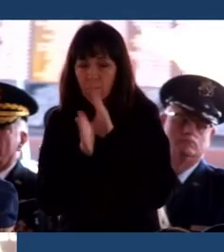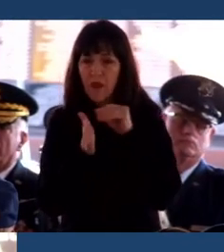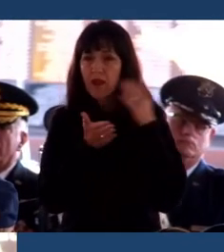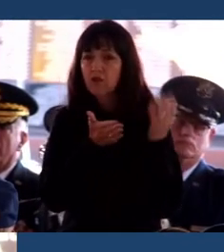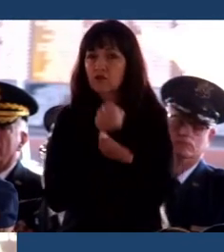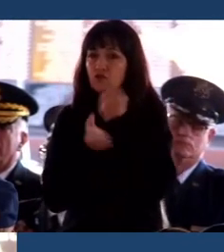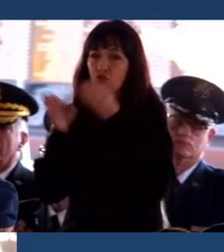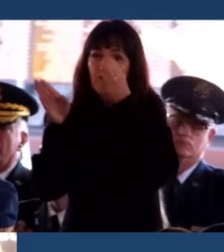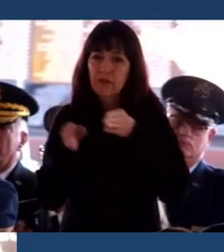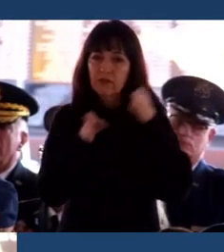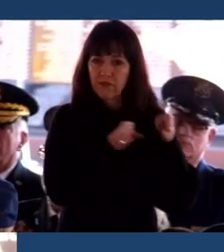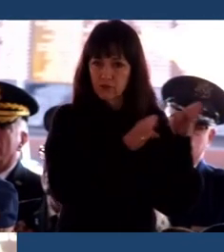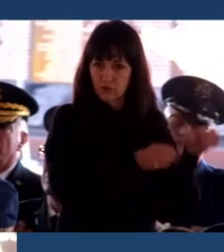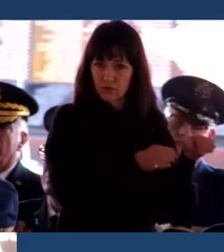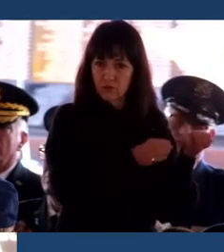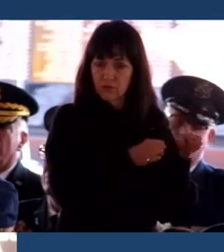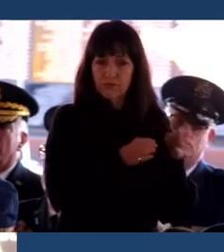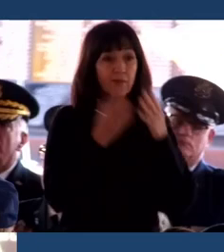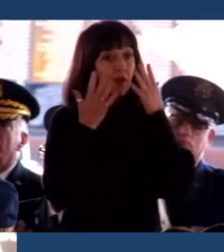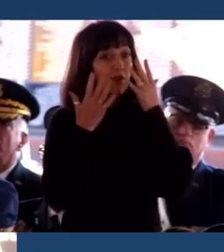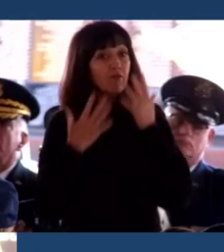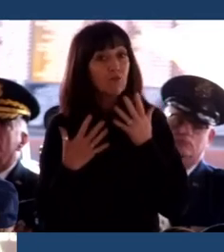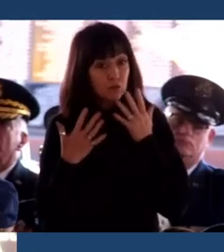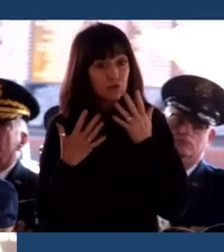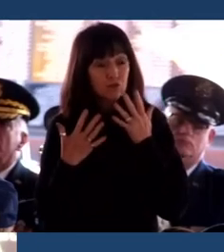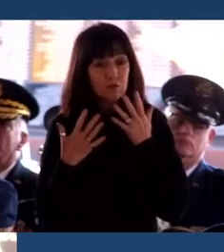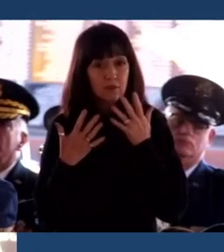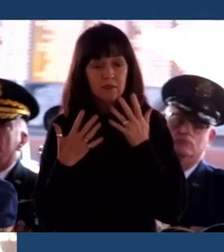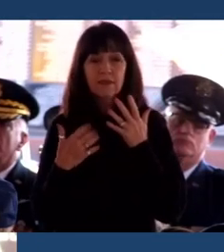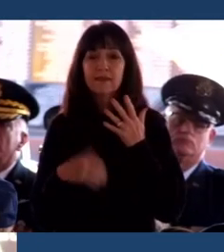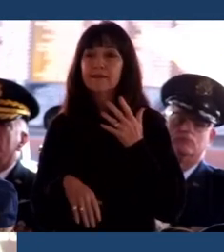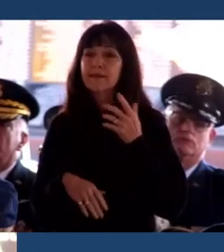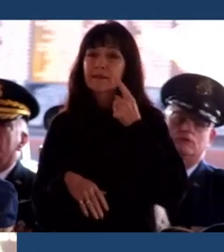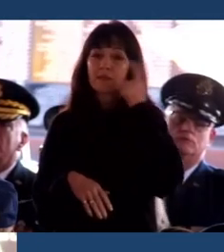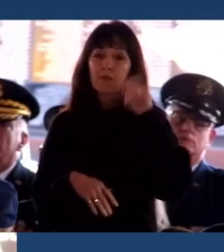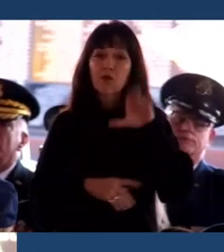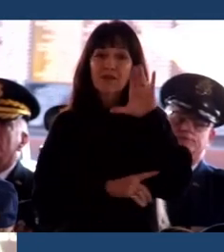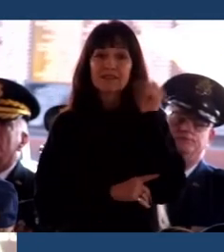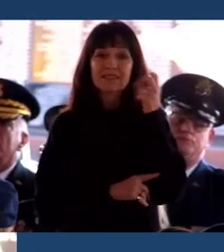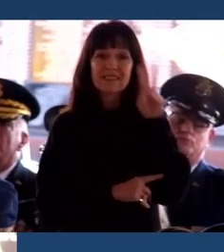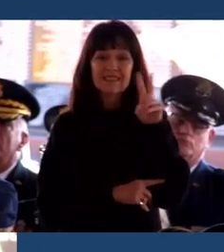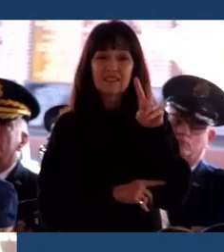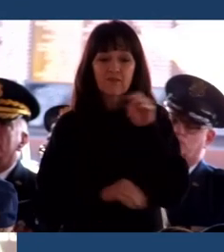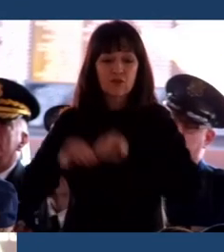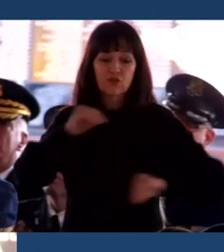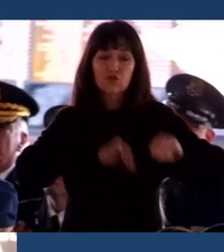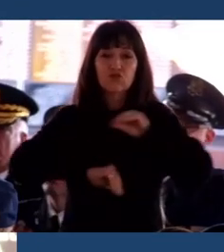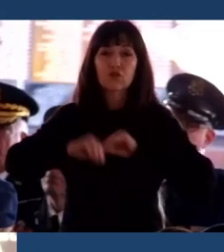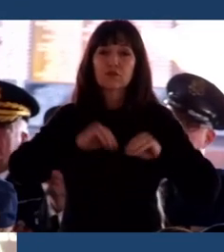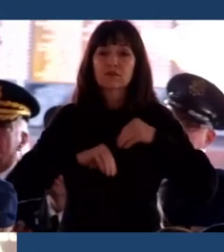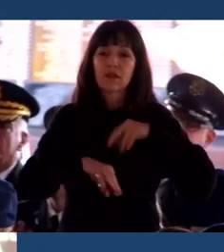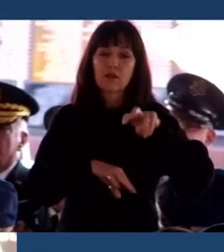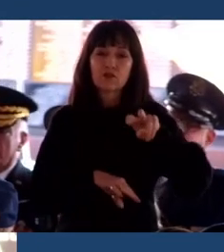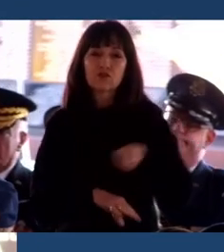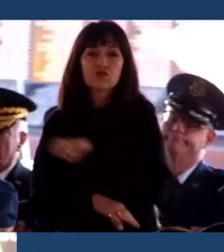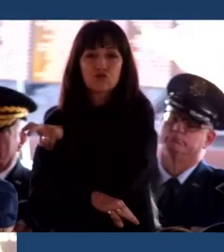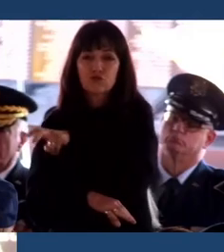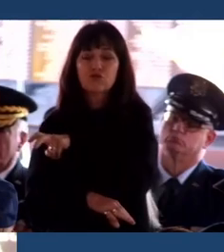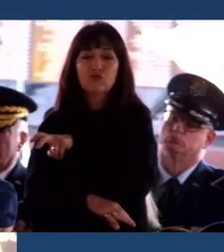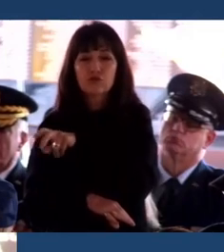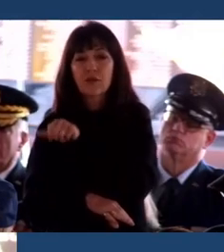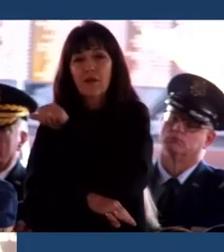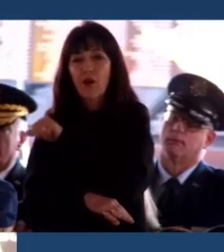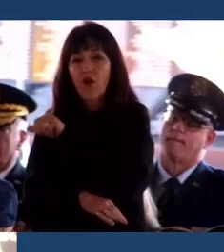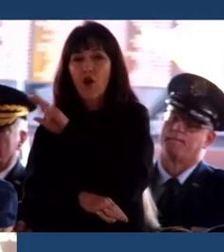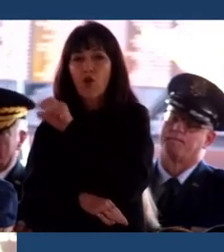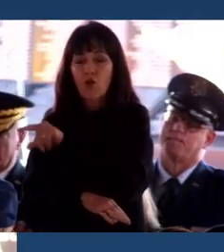deserving individuals. Unfortunately, due to a C-17 restructure, I transitioned to the 108th Wing, New